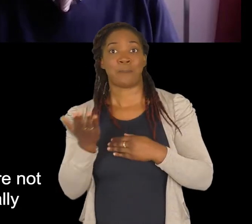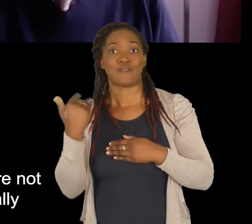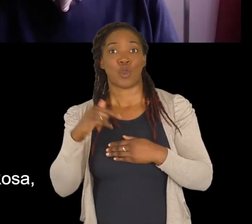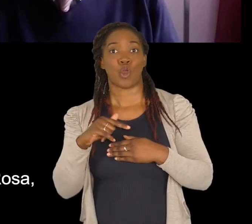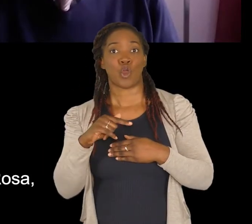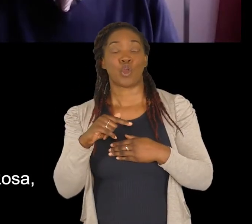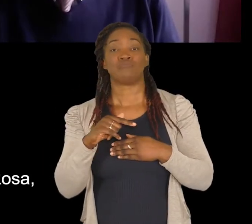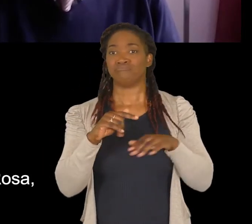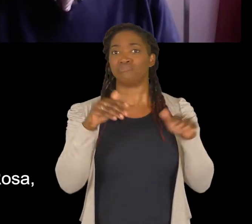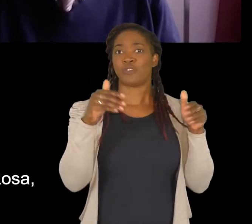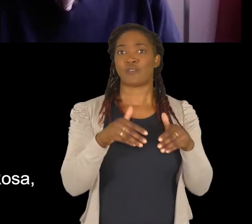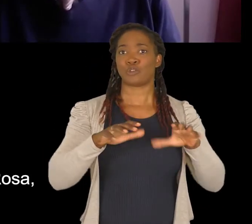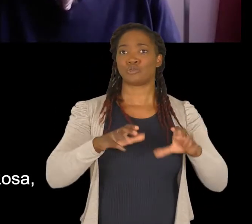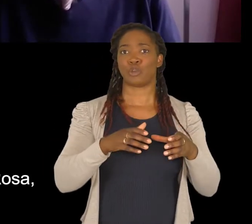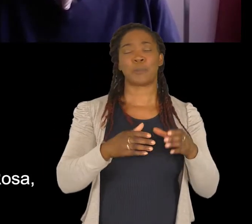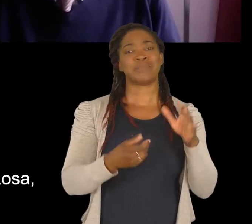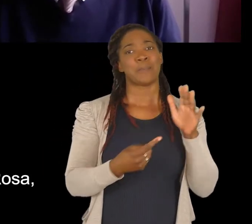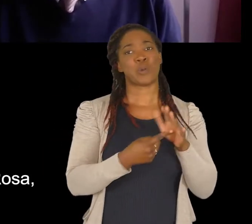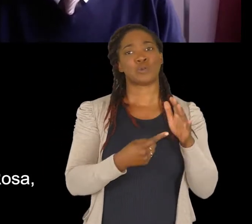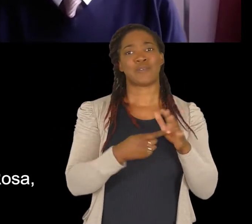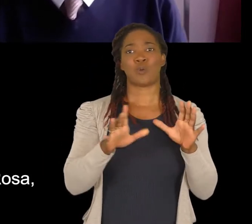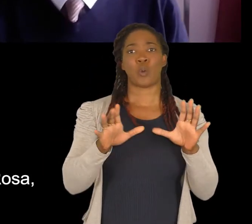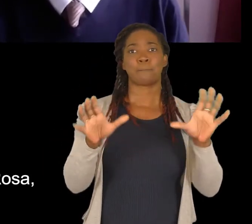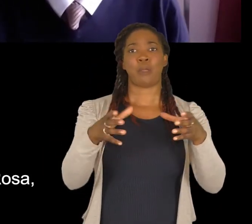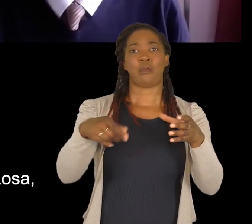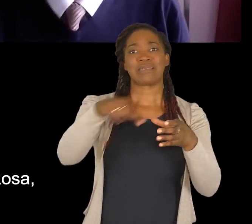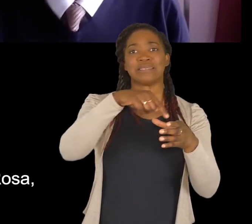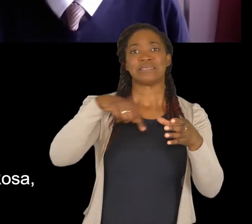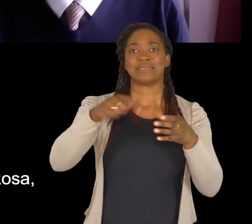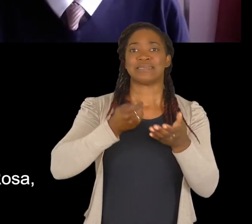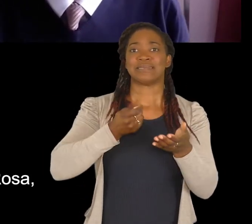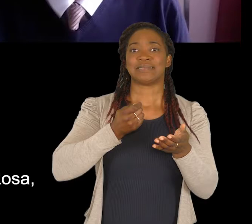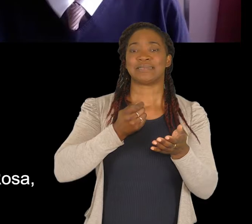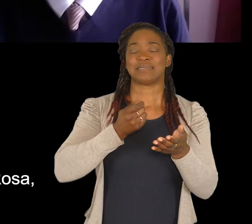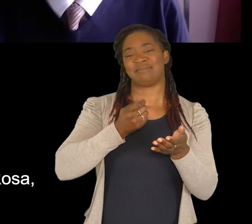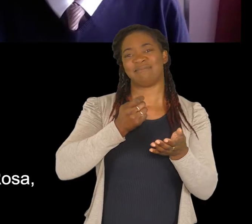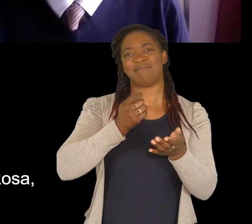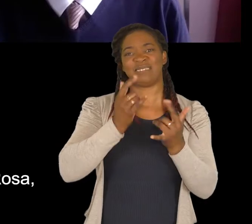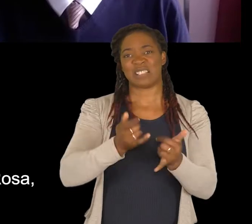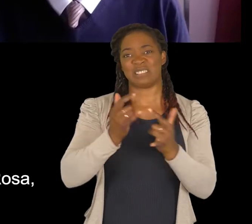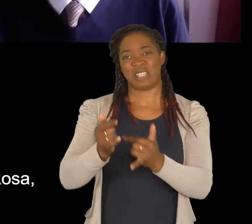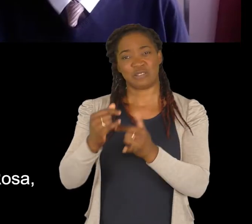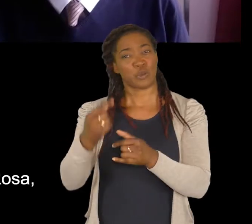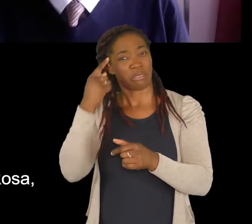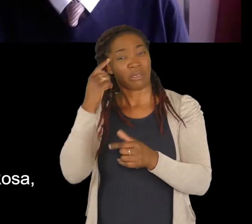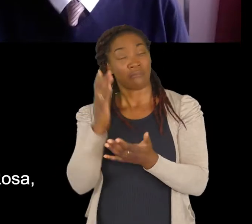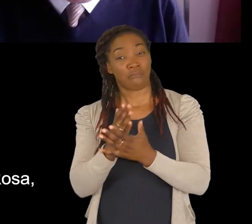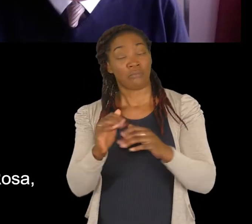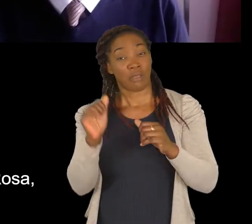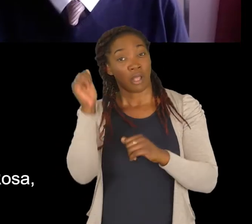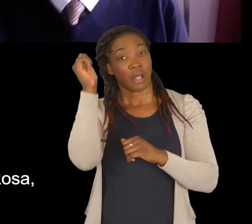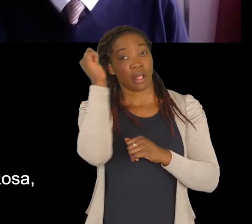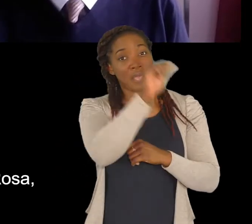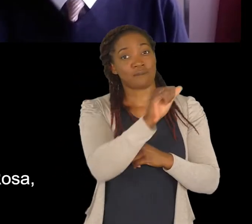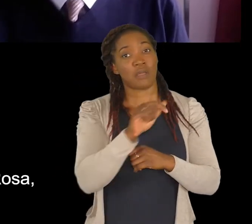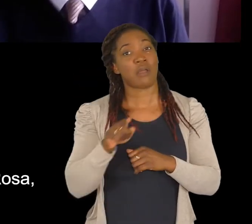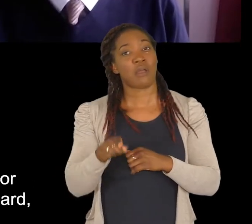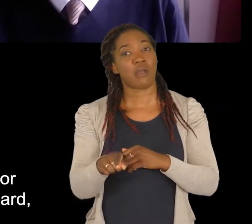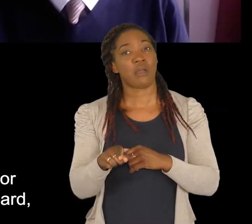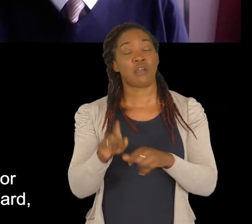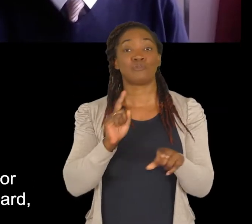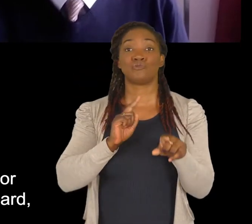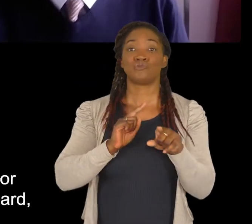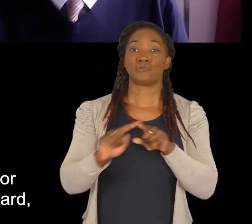groups are critically important around market testing. And then also, Rosa, I think it is really clever